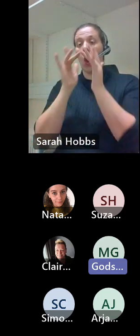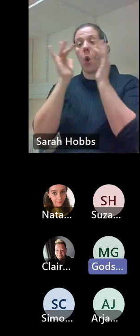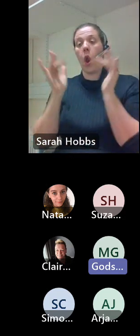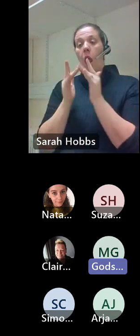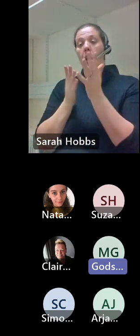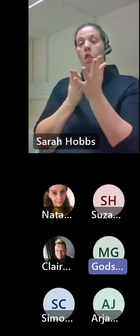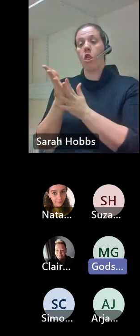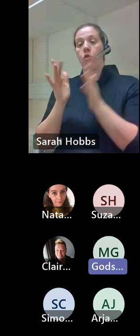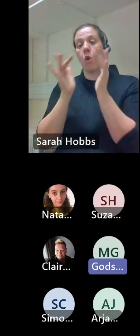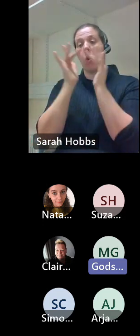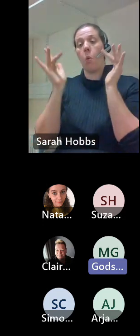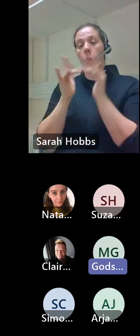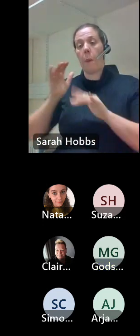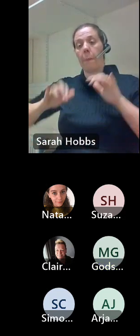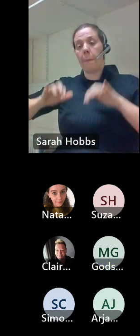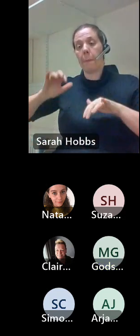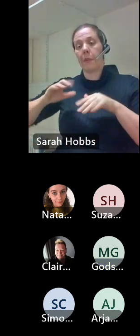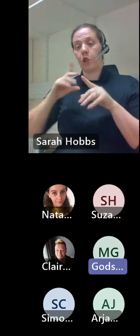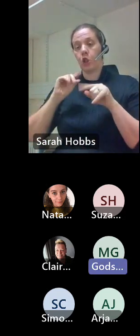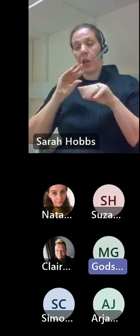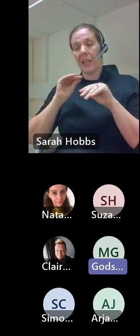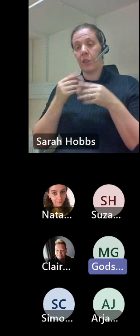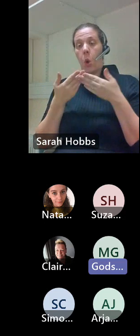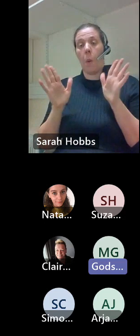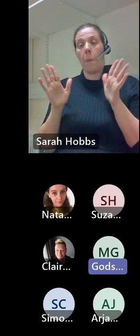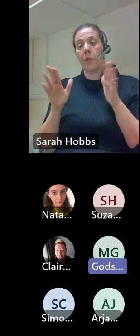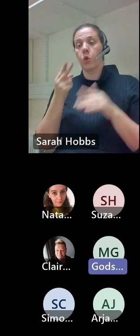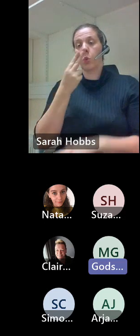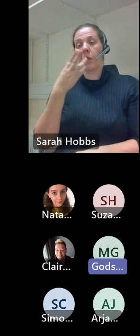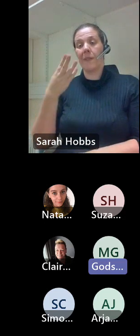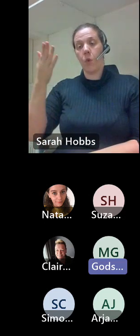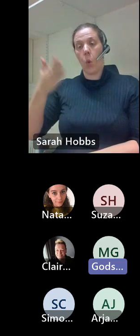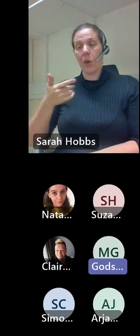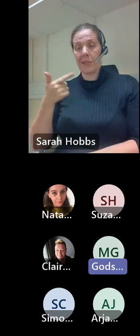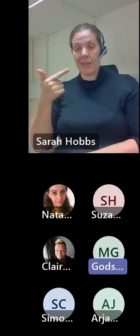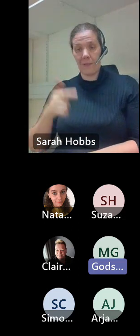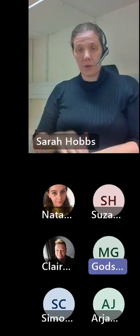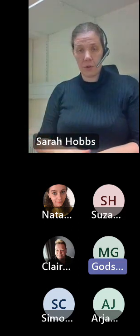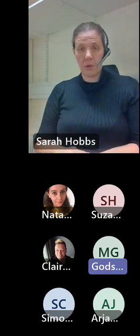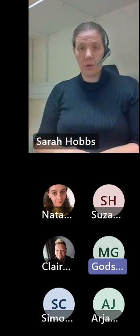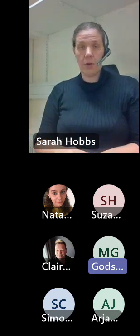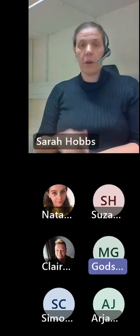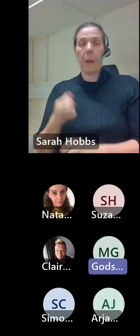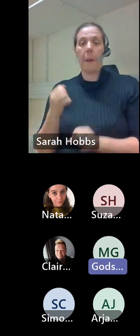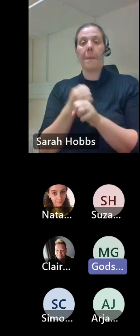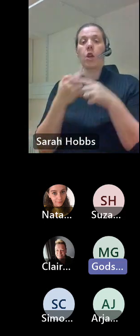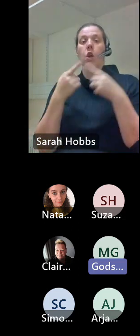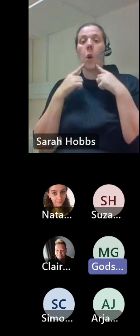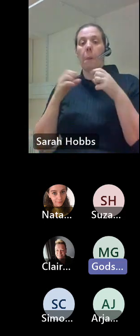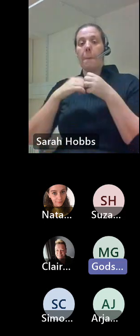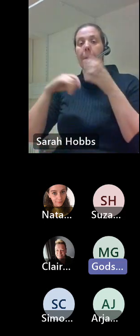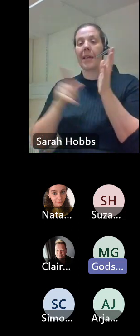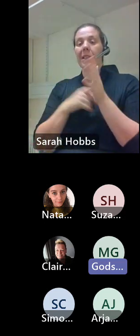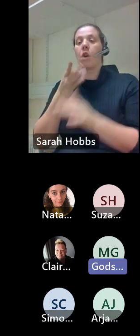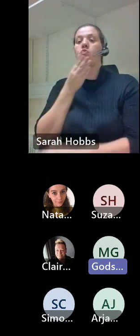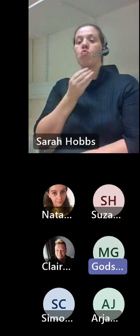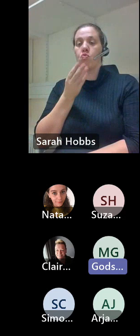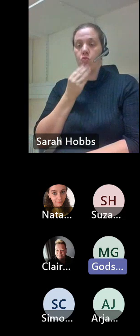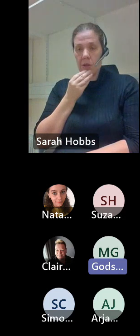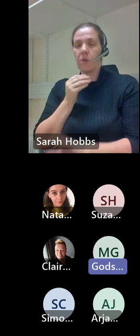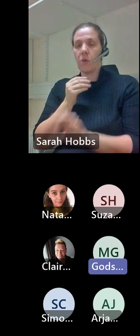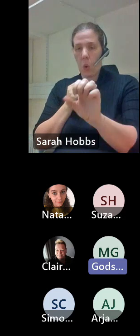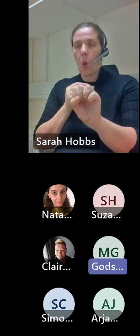the live web chat. If you look at the top of it, you can see I've made a comment about BSL users, and I'll talk about that